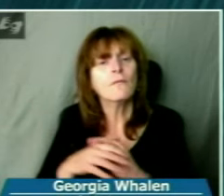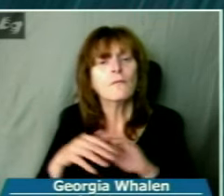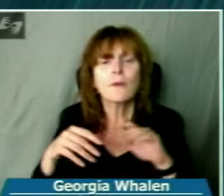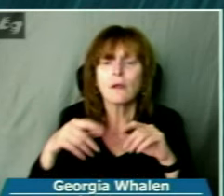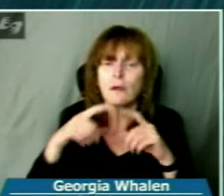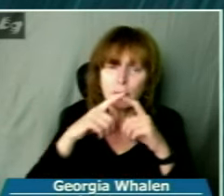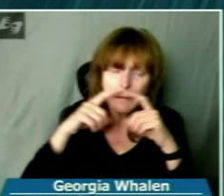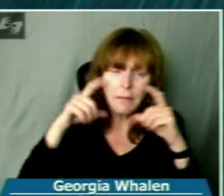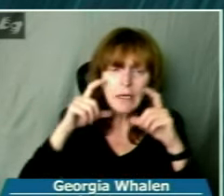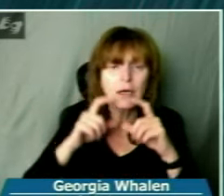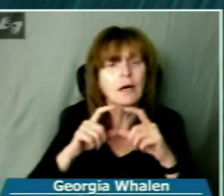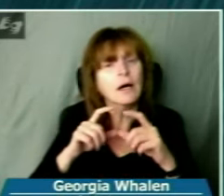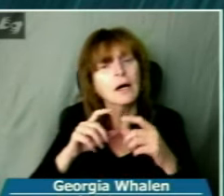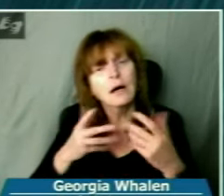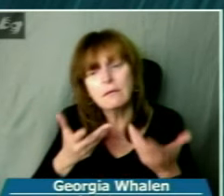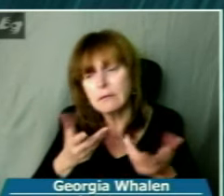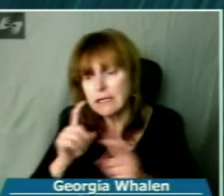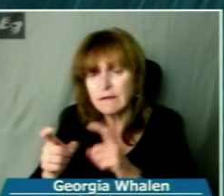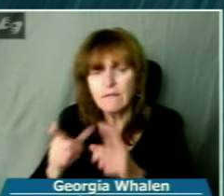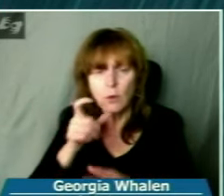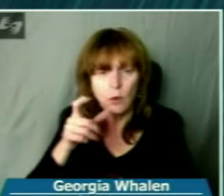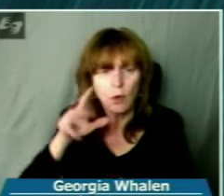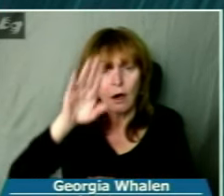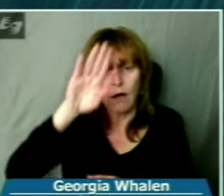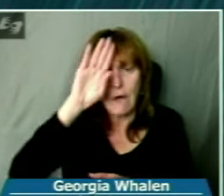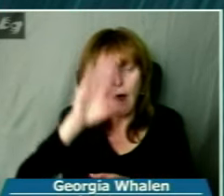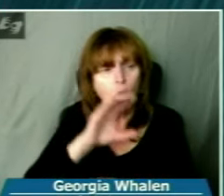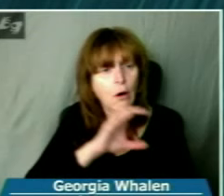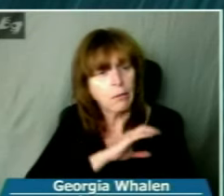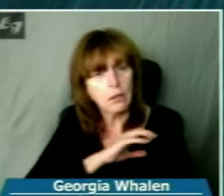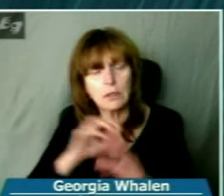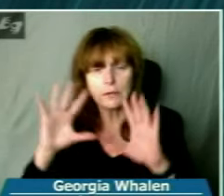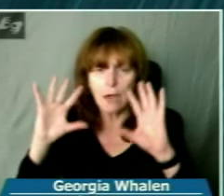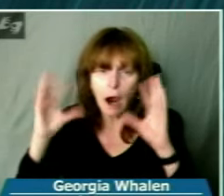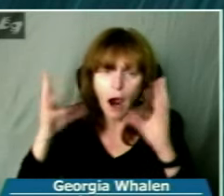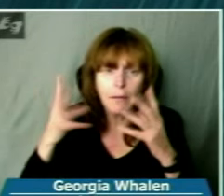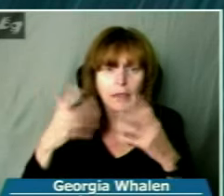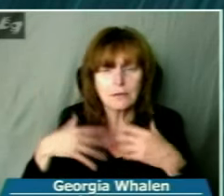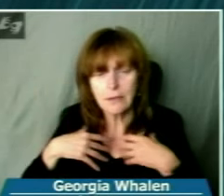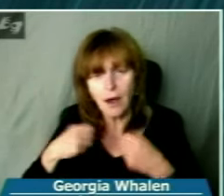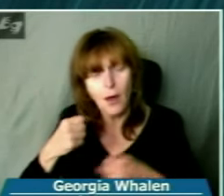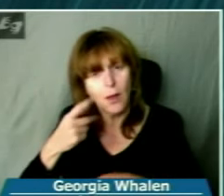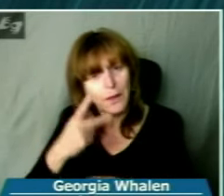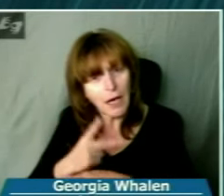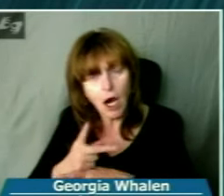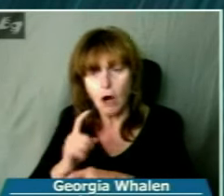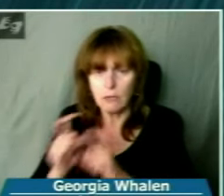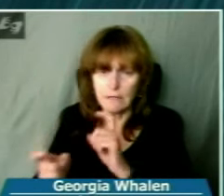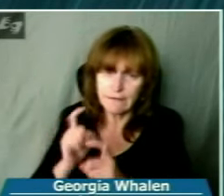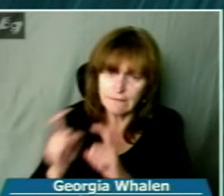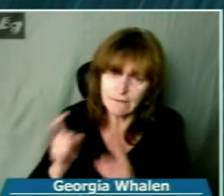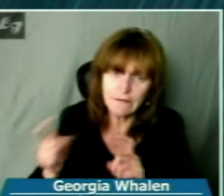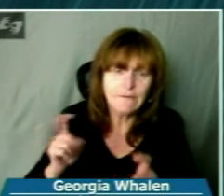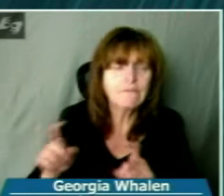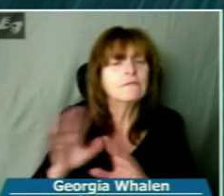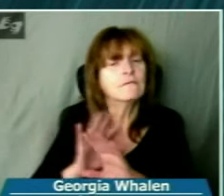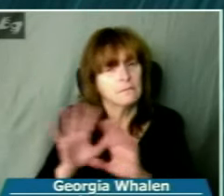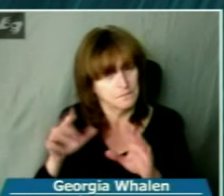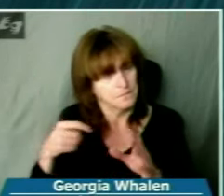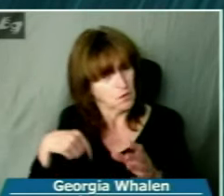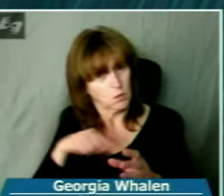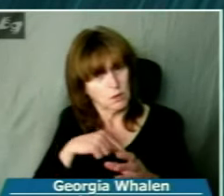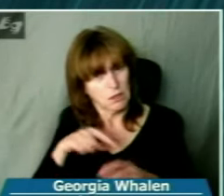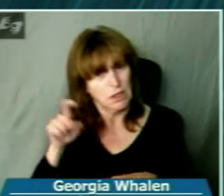frontline workers, as the mayor just alluded to, emergency responders, and other healthcare professionals. And the types of equipment that will